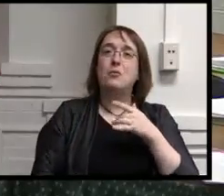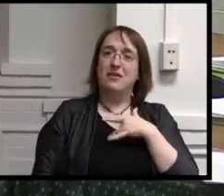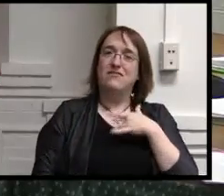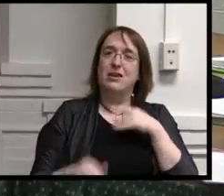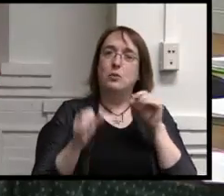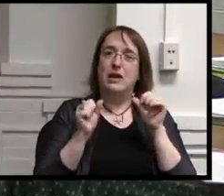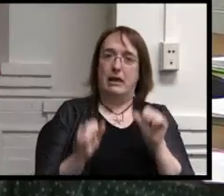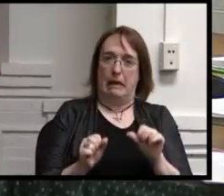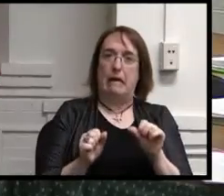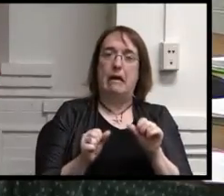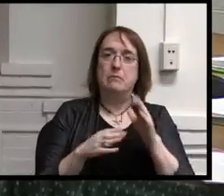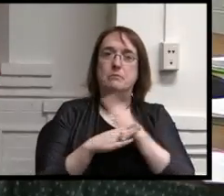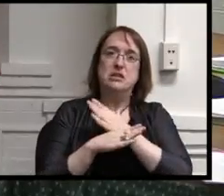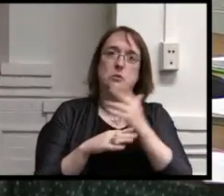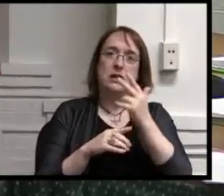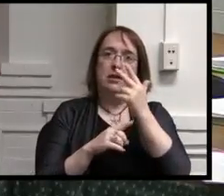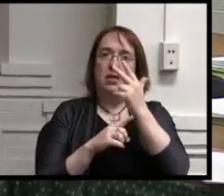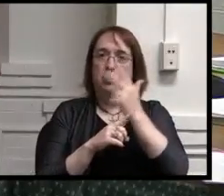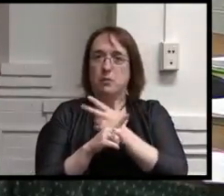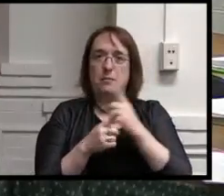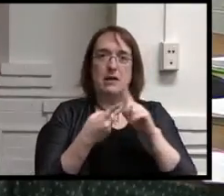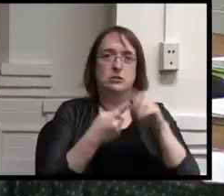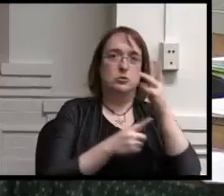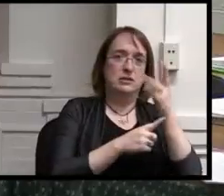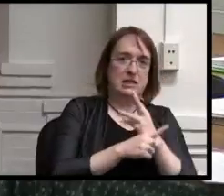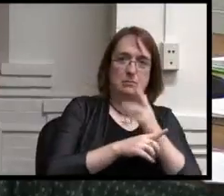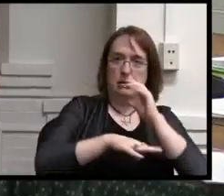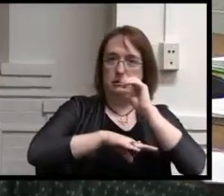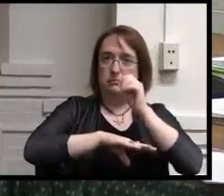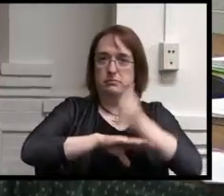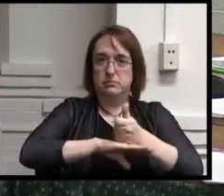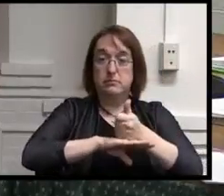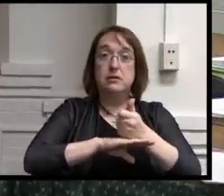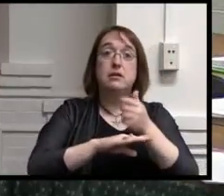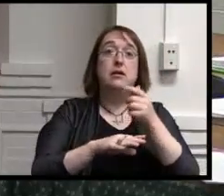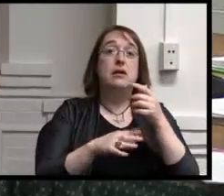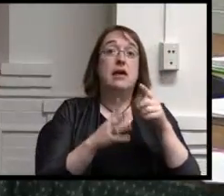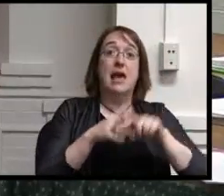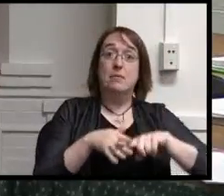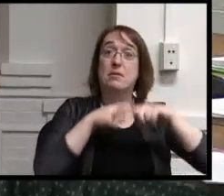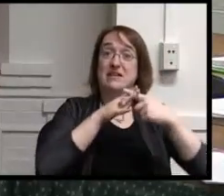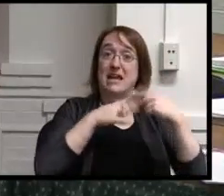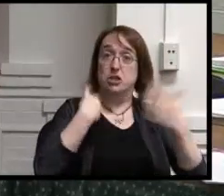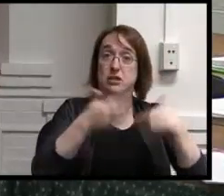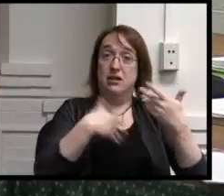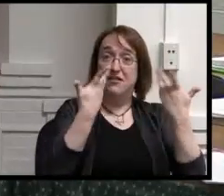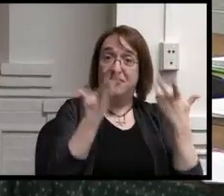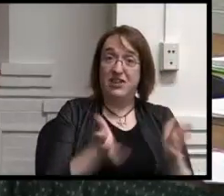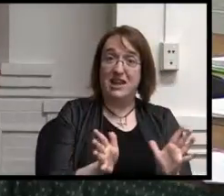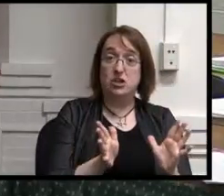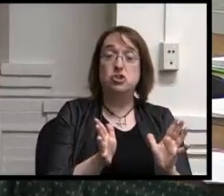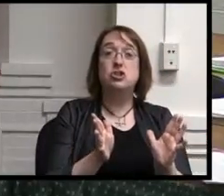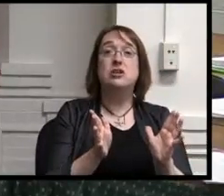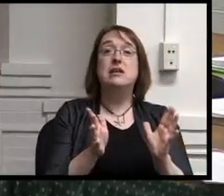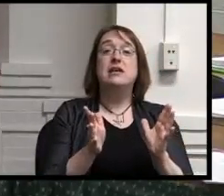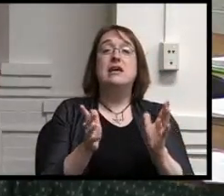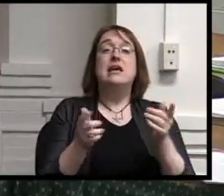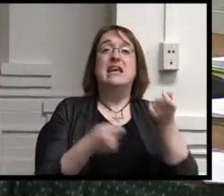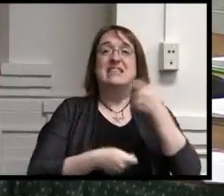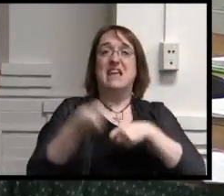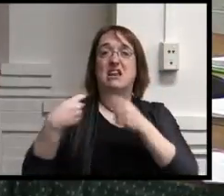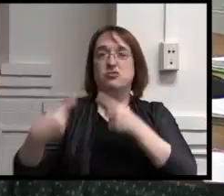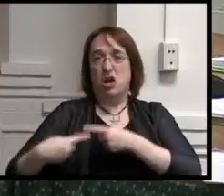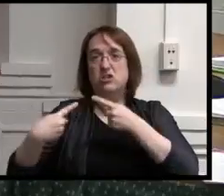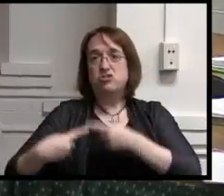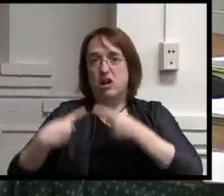implemented over the next 3 to 6 months. And by the time we get finished with this implementation, instead of struggling on a daily basis just to